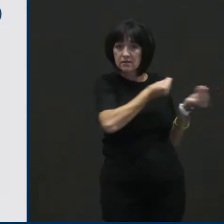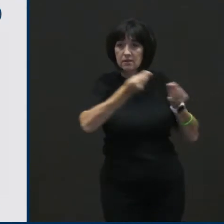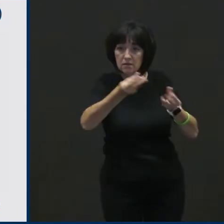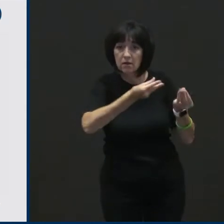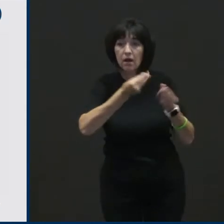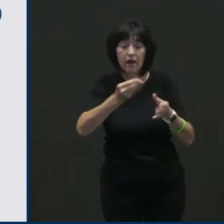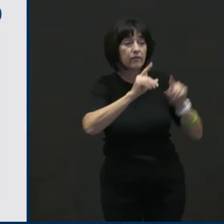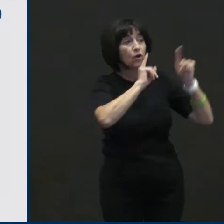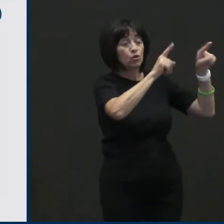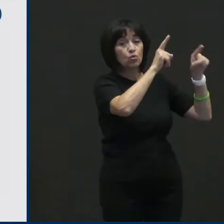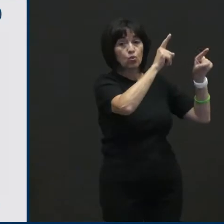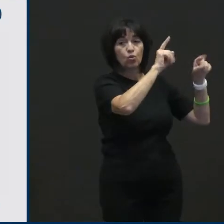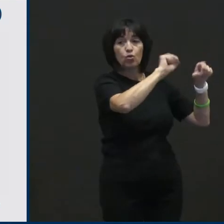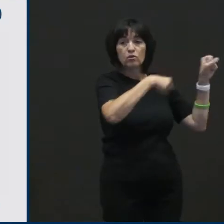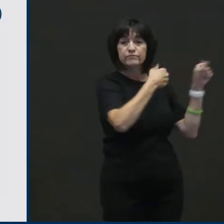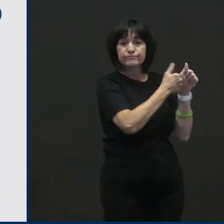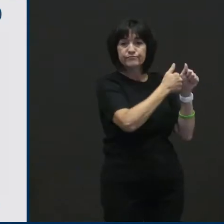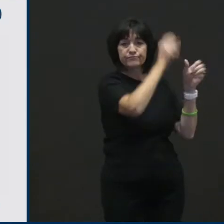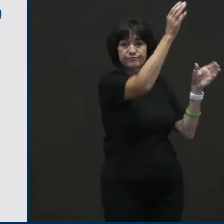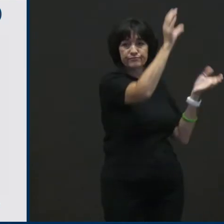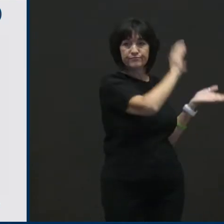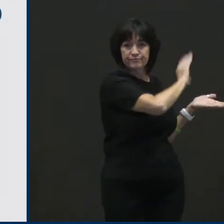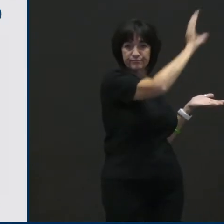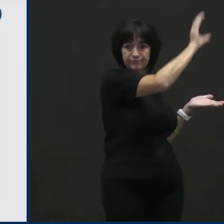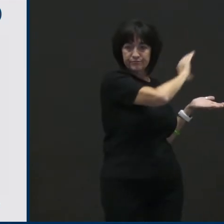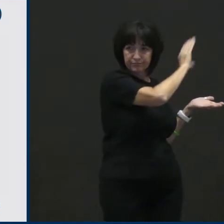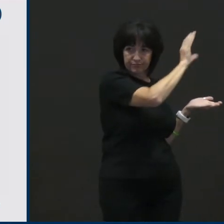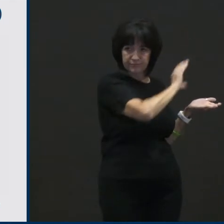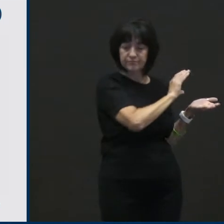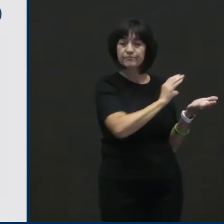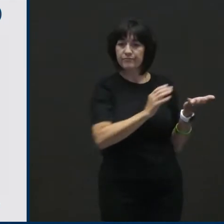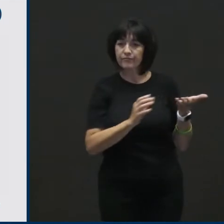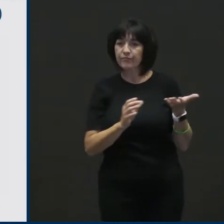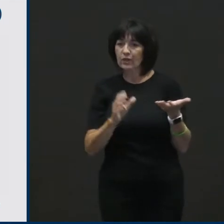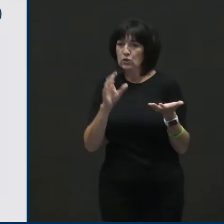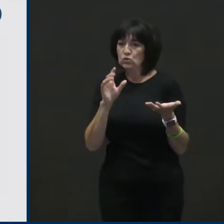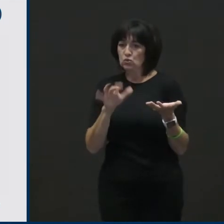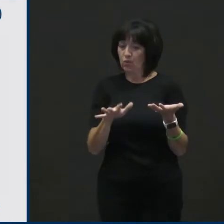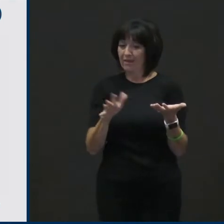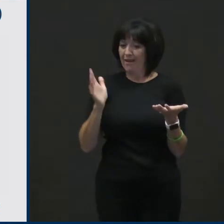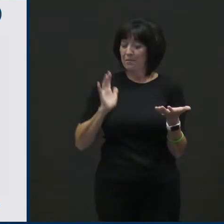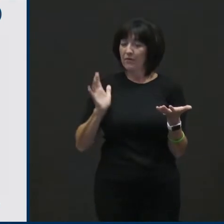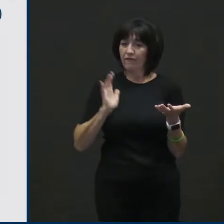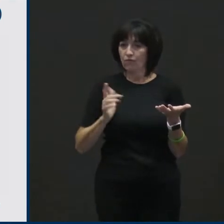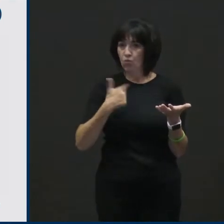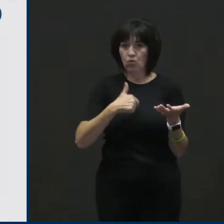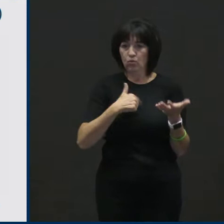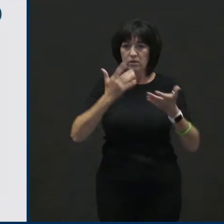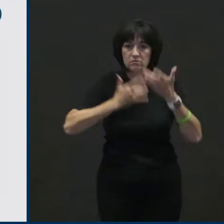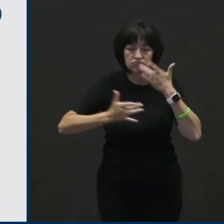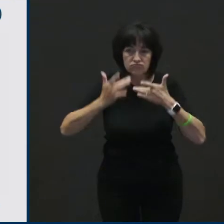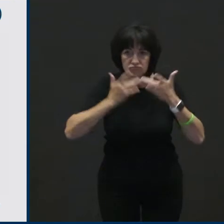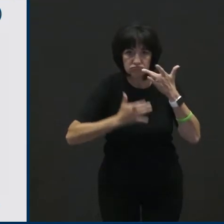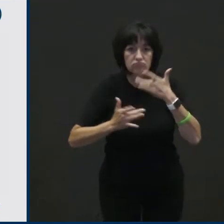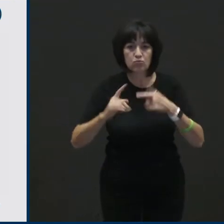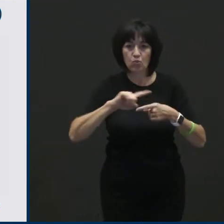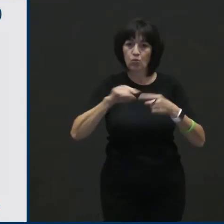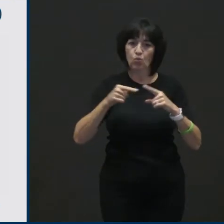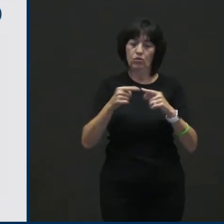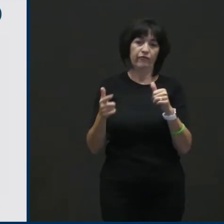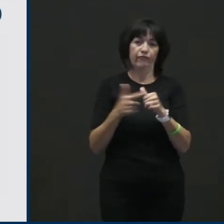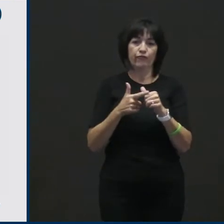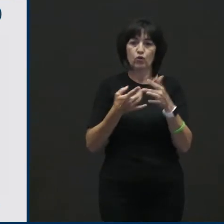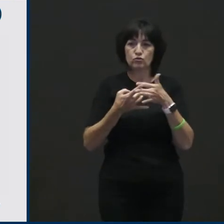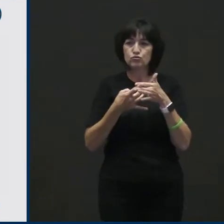state, we didn't have enough personal protective equipment in the inventory to respond to what we saw,